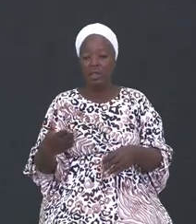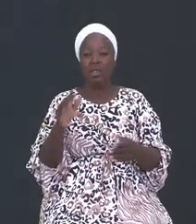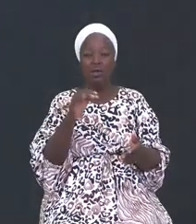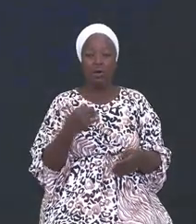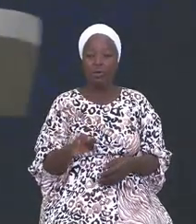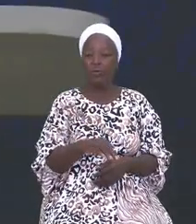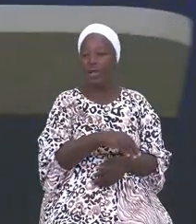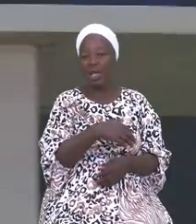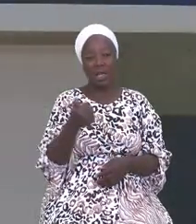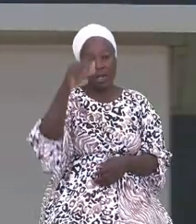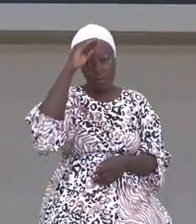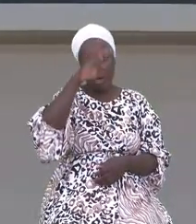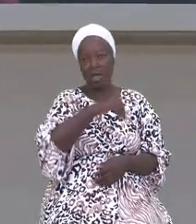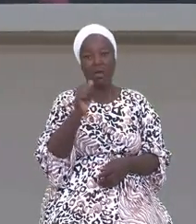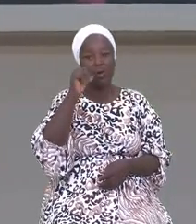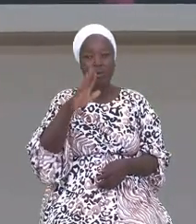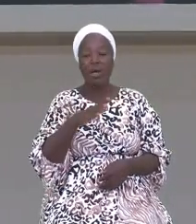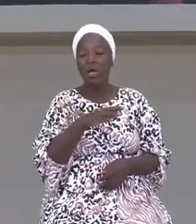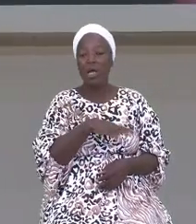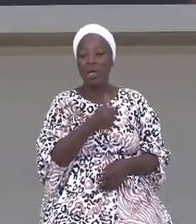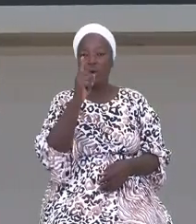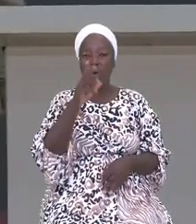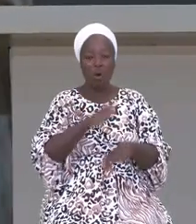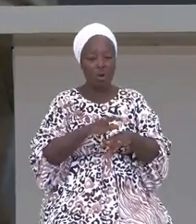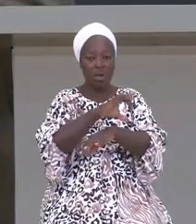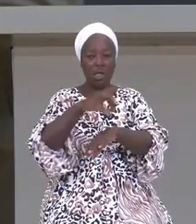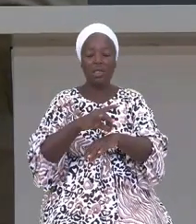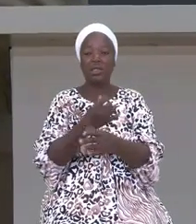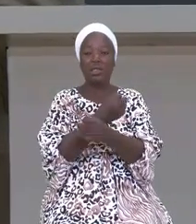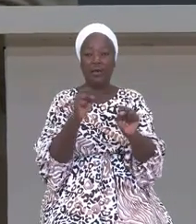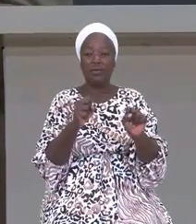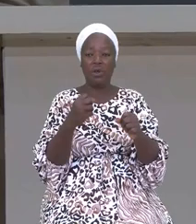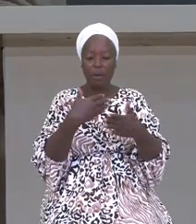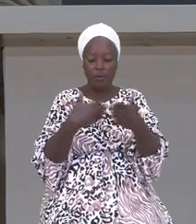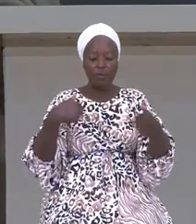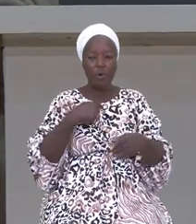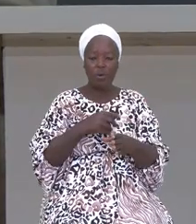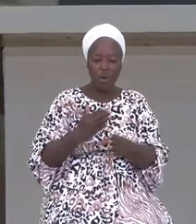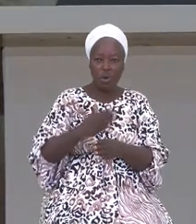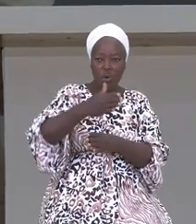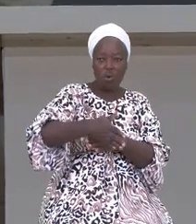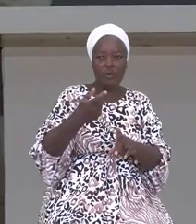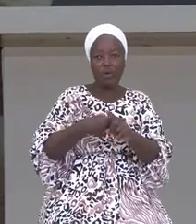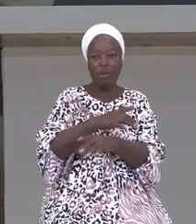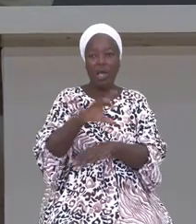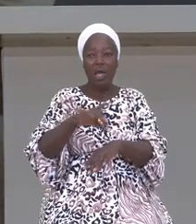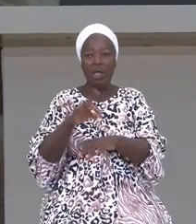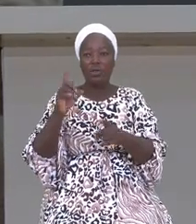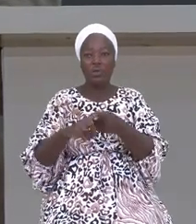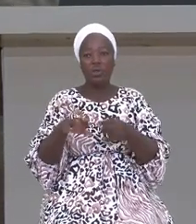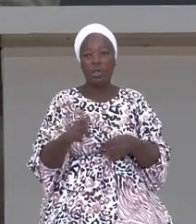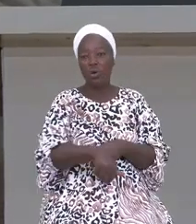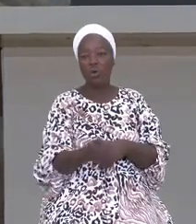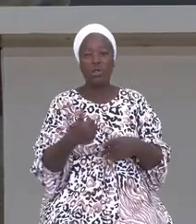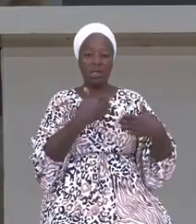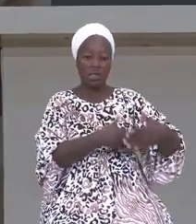woman, anyone on earth, salvation, before we cross from earth to the other side,